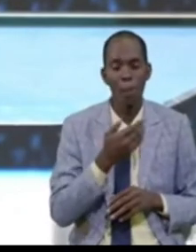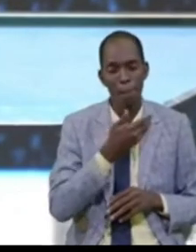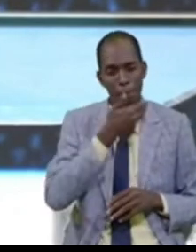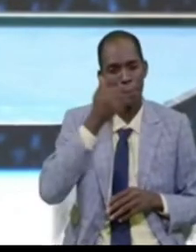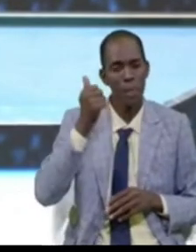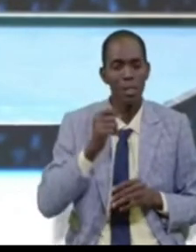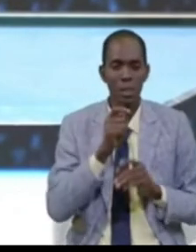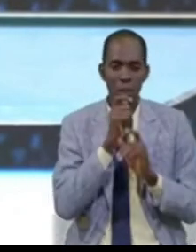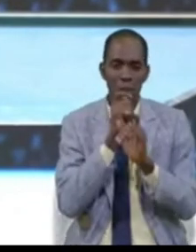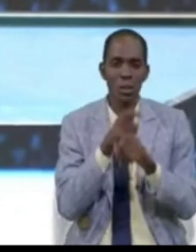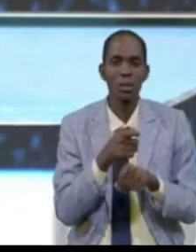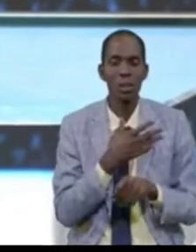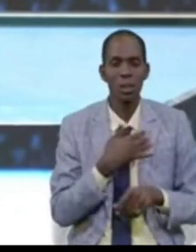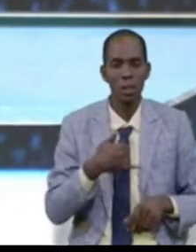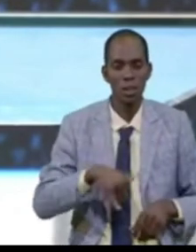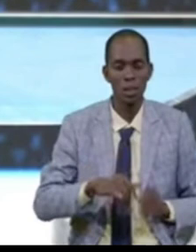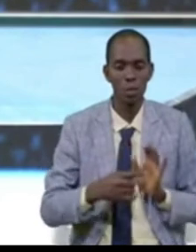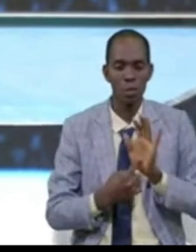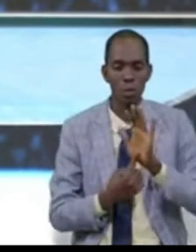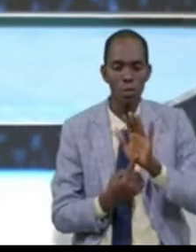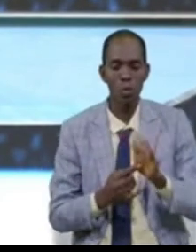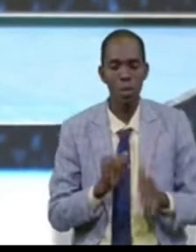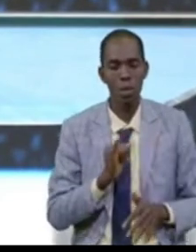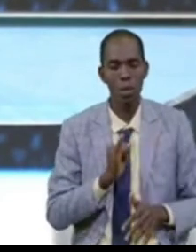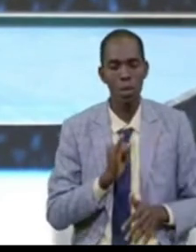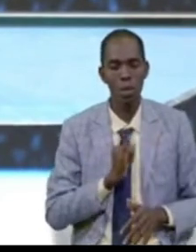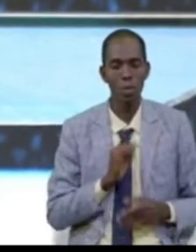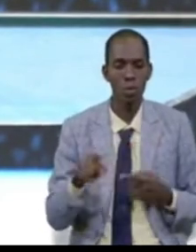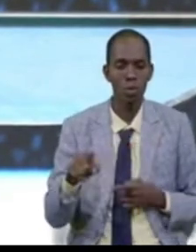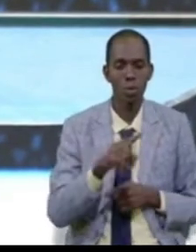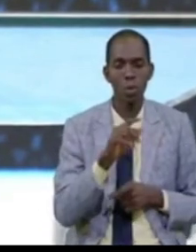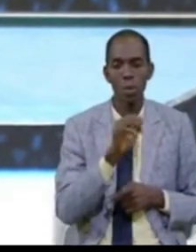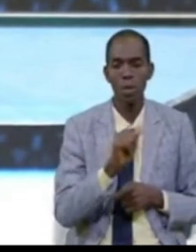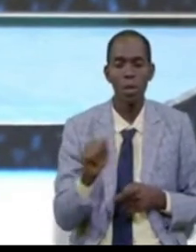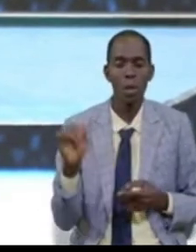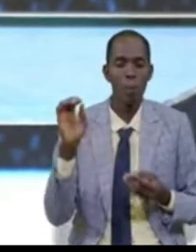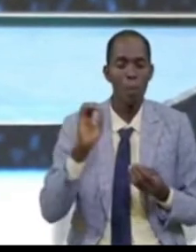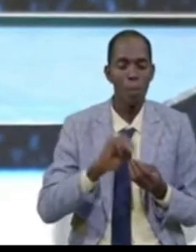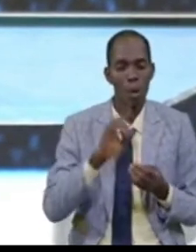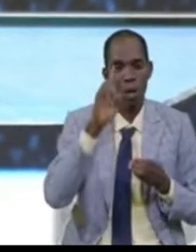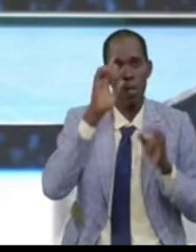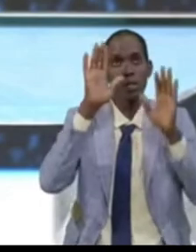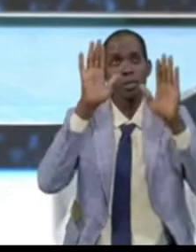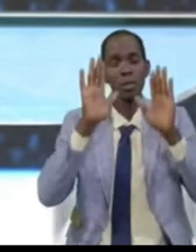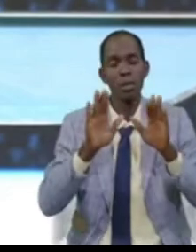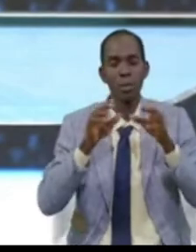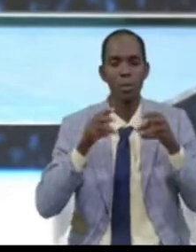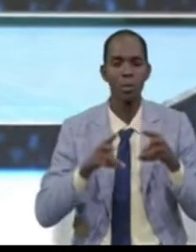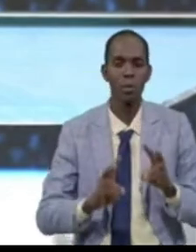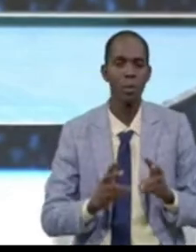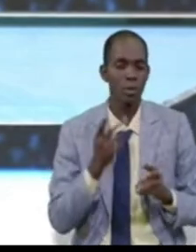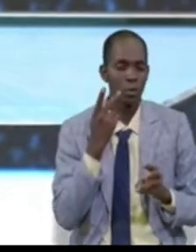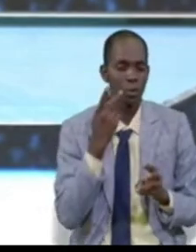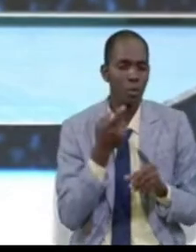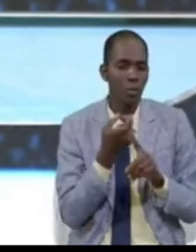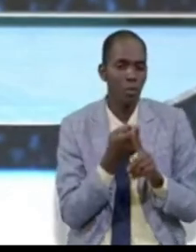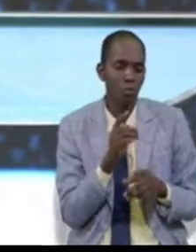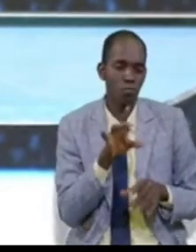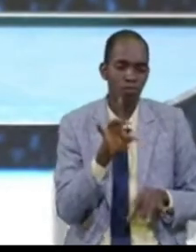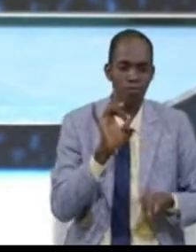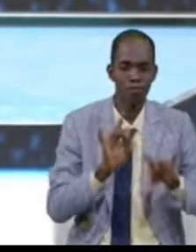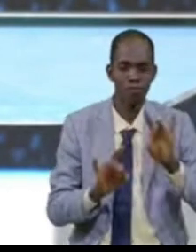yet show I unto you a more excellent way. You'll see in those